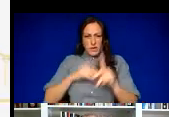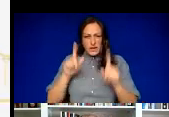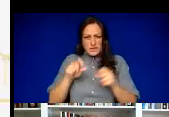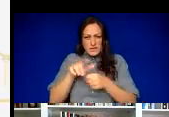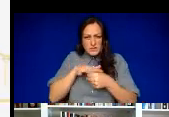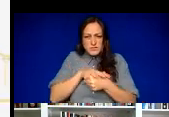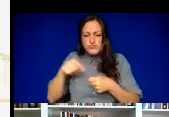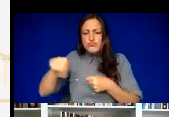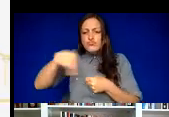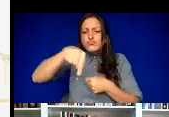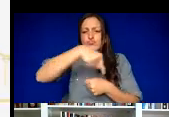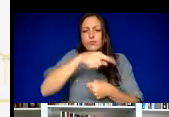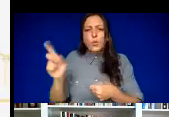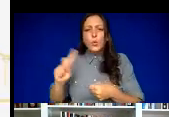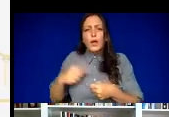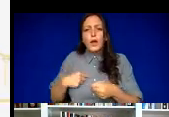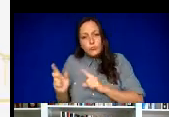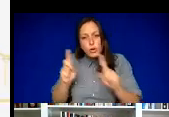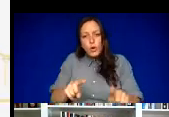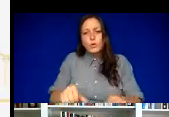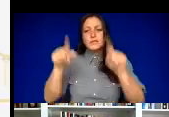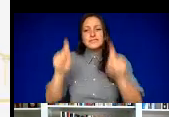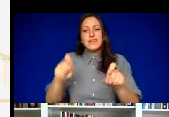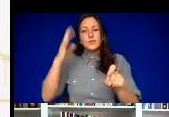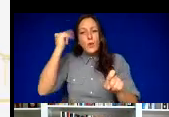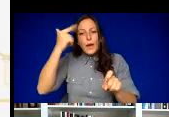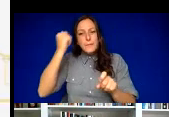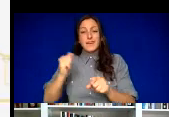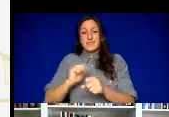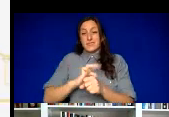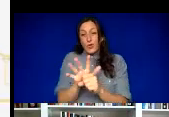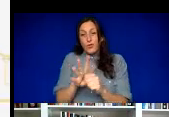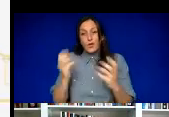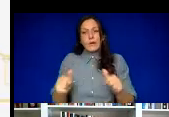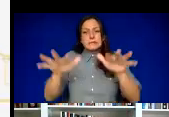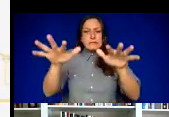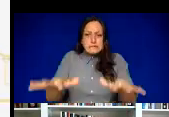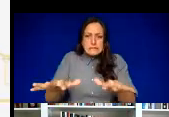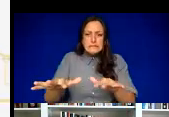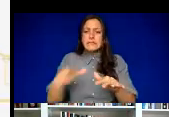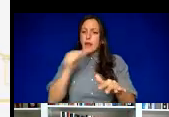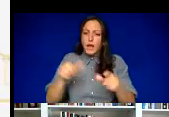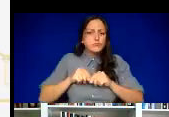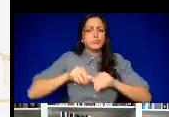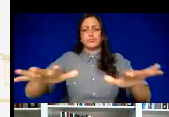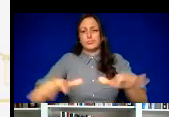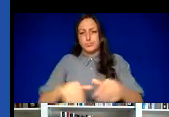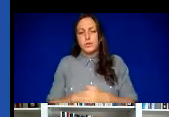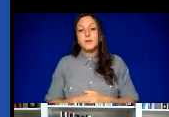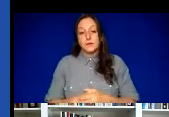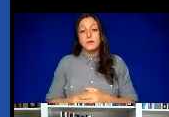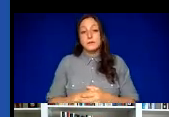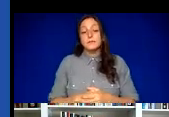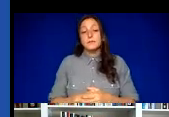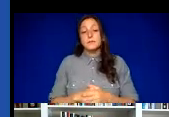go ahead and get tested to help us slow the spread of this virus over the coming days and weeks. I will turn it over to, oh,